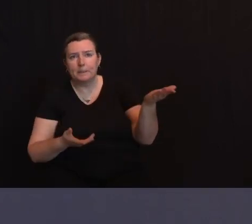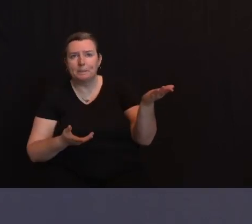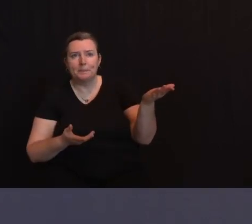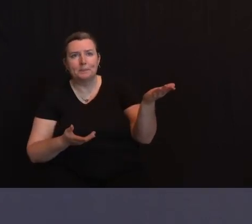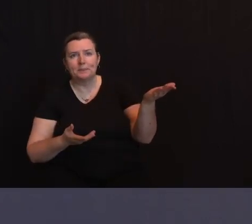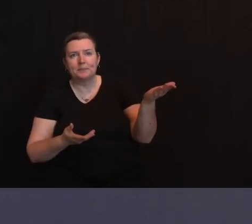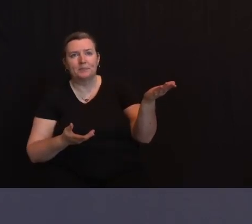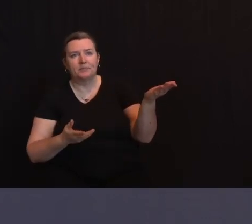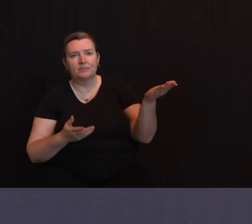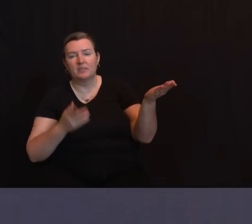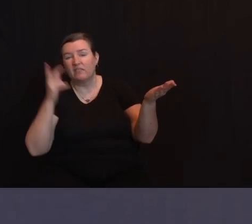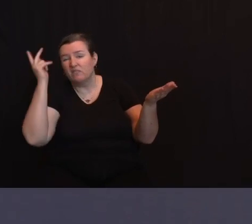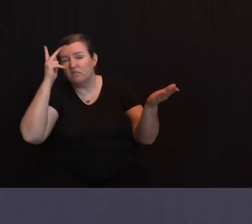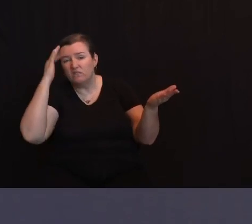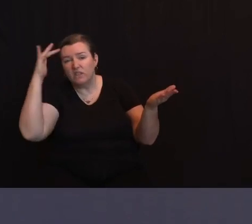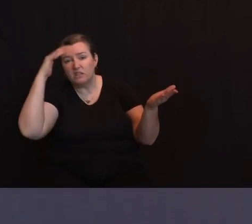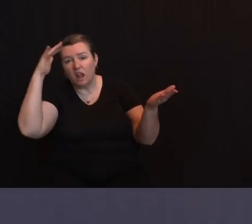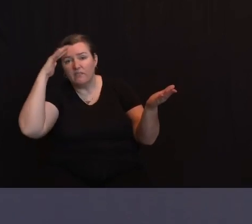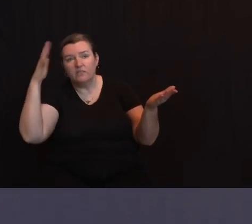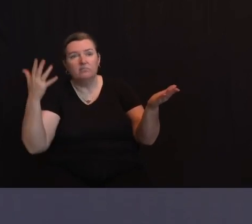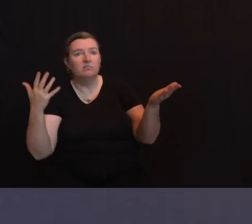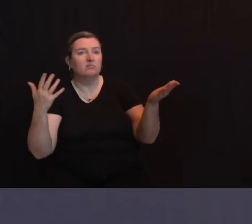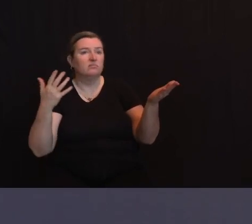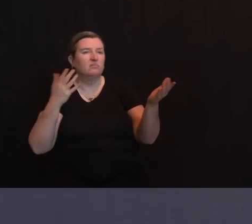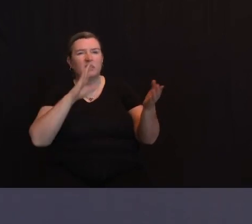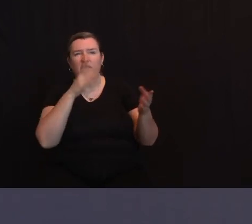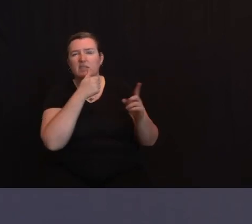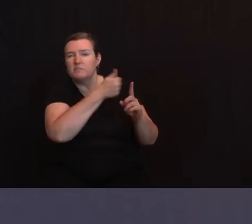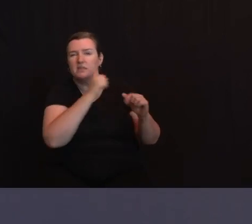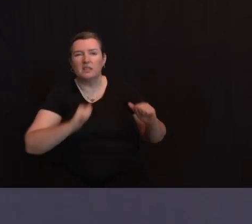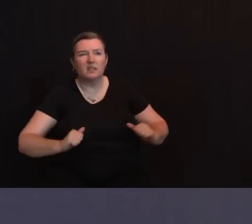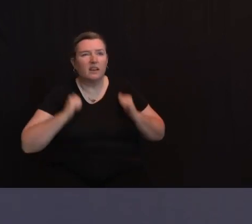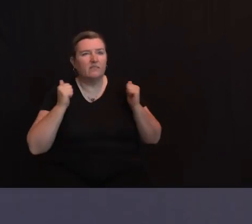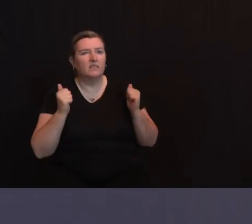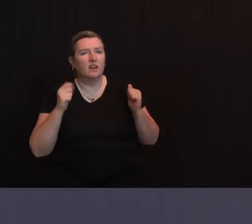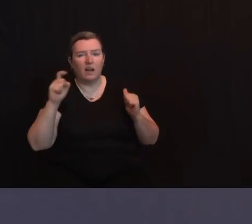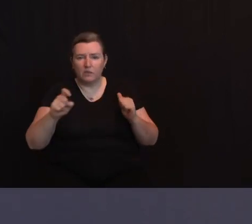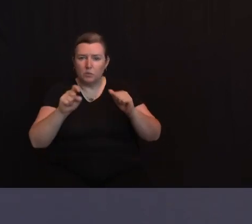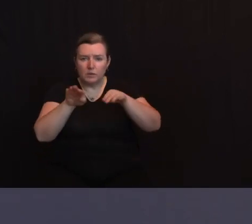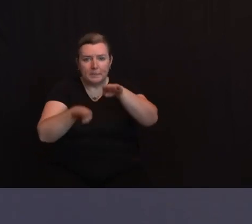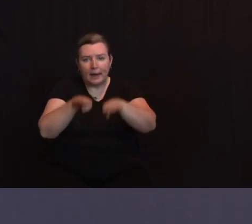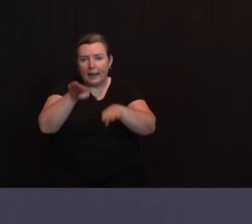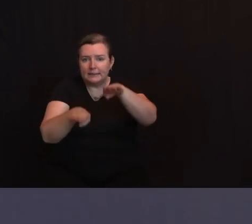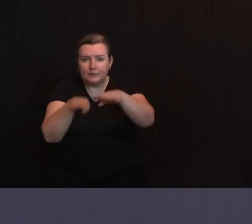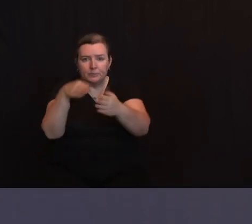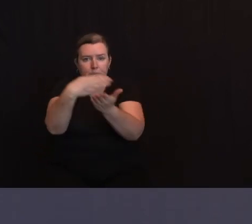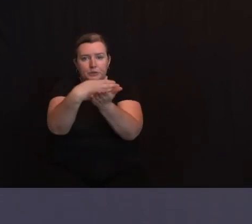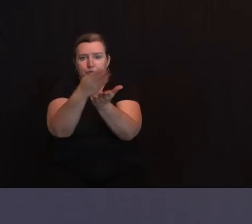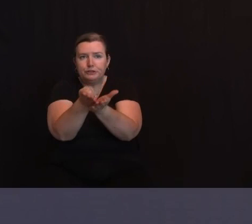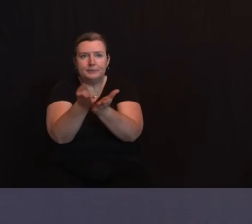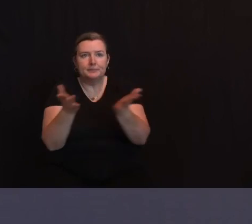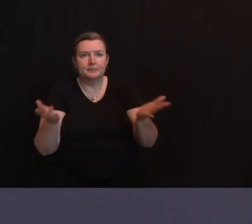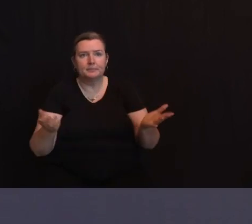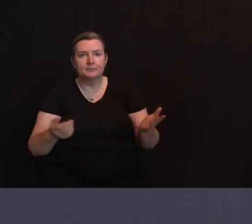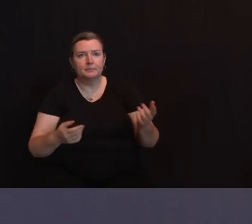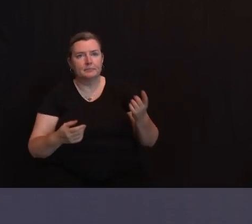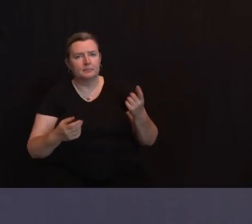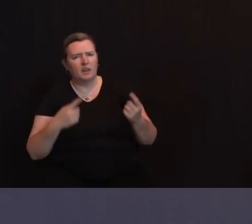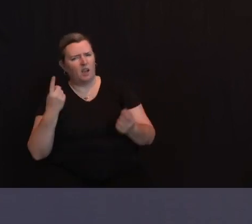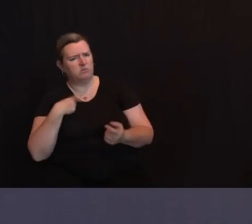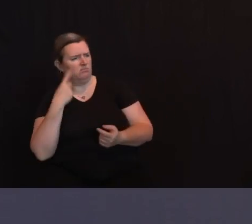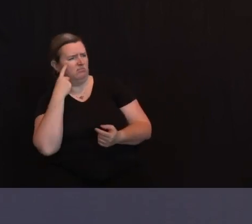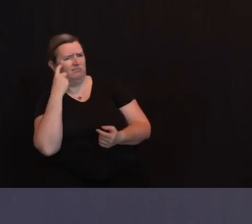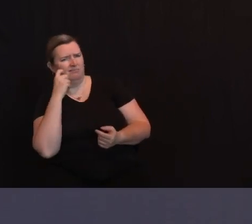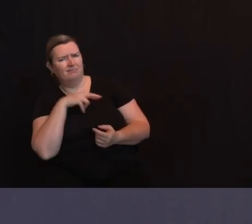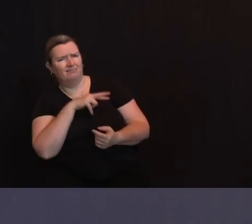balancing a budget in his life or in his past 3.5 decades, that I've been skeptical of McConnell. And even